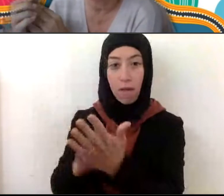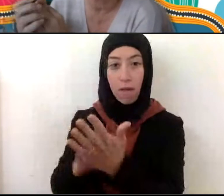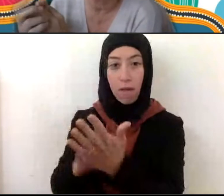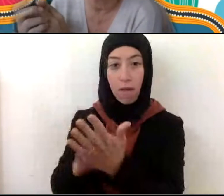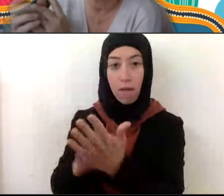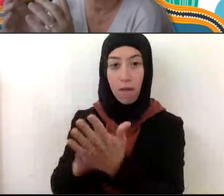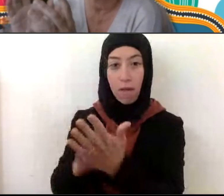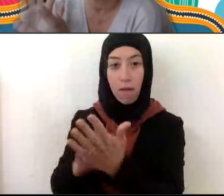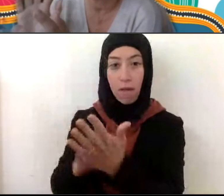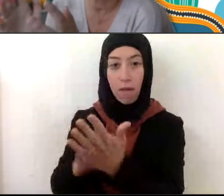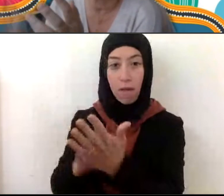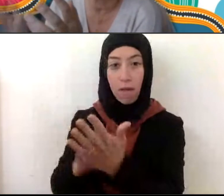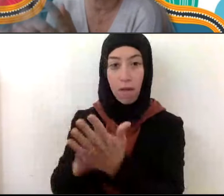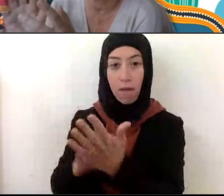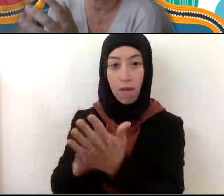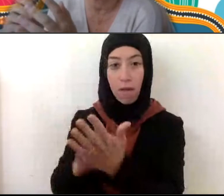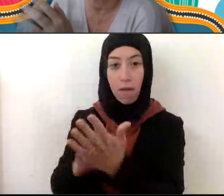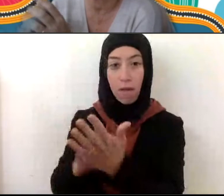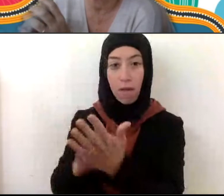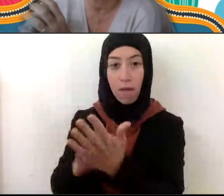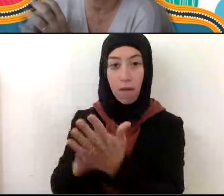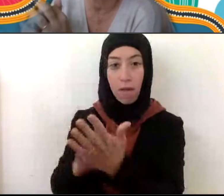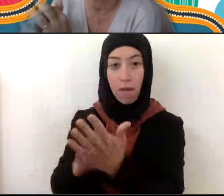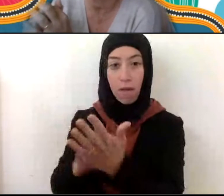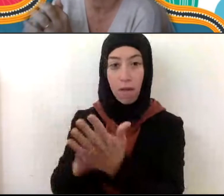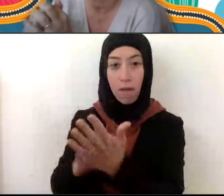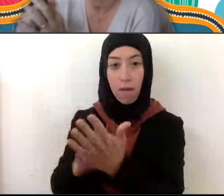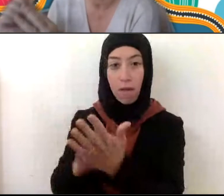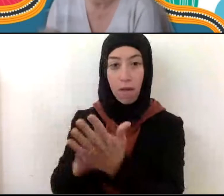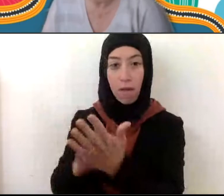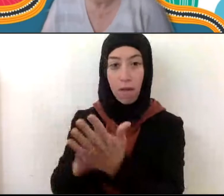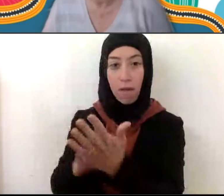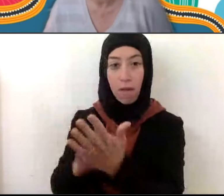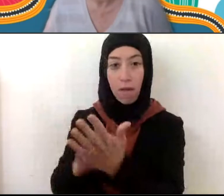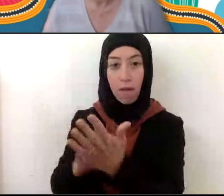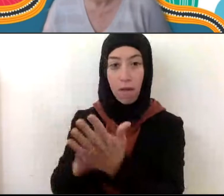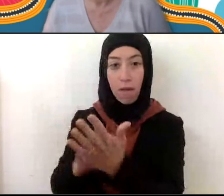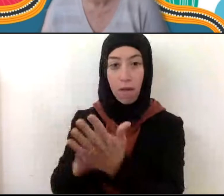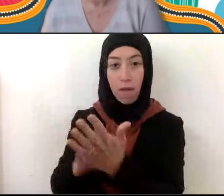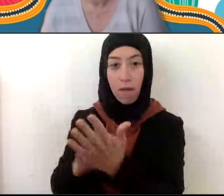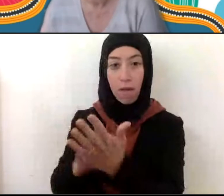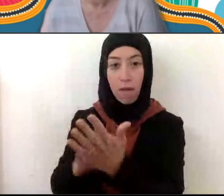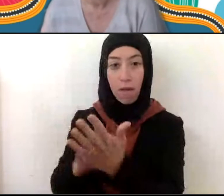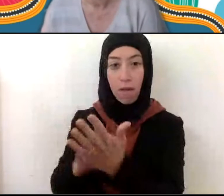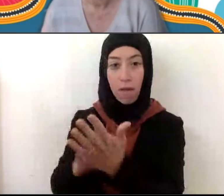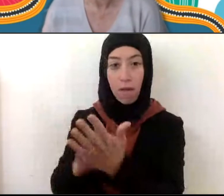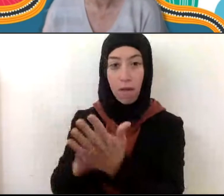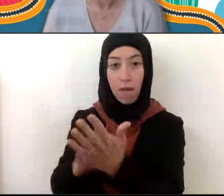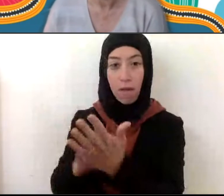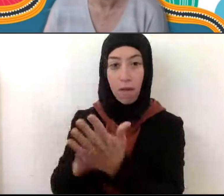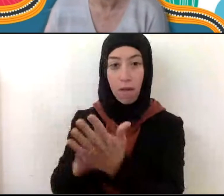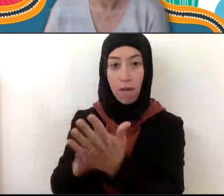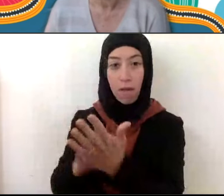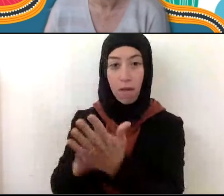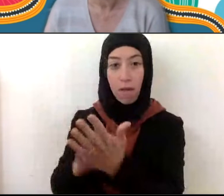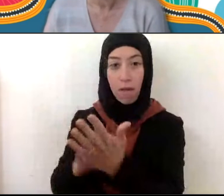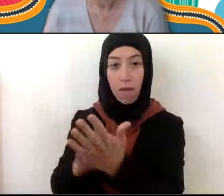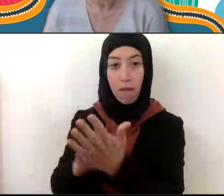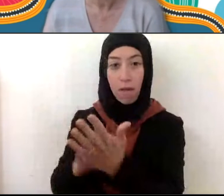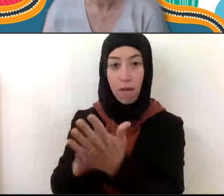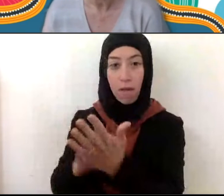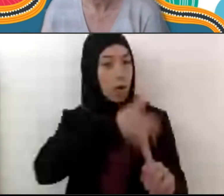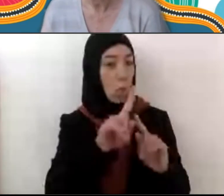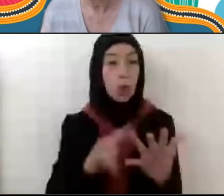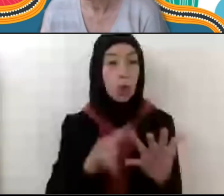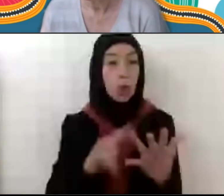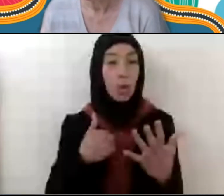time lag is between those key time frames? Yes, sure. So I guess we're running this EOI now